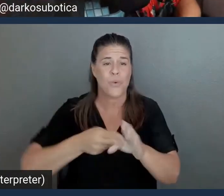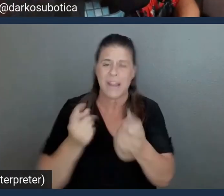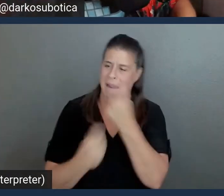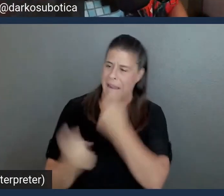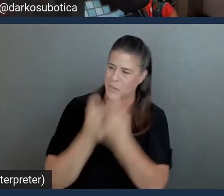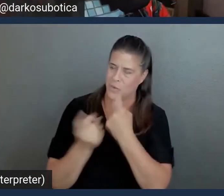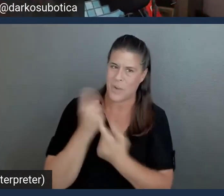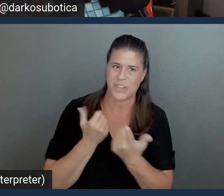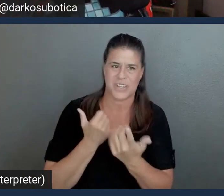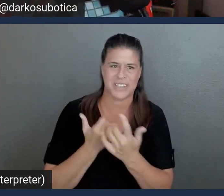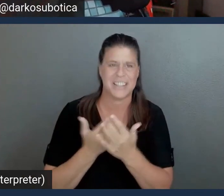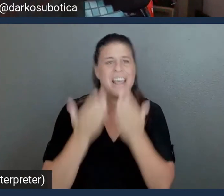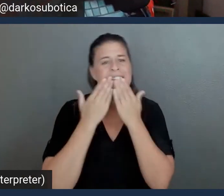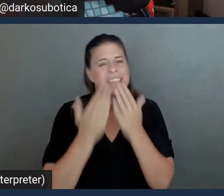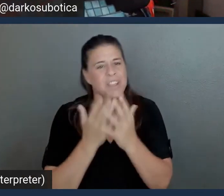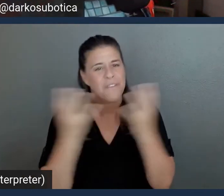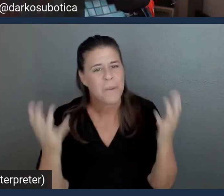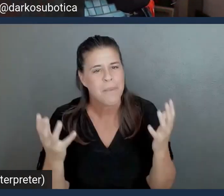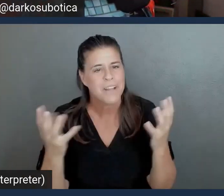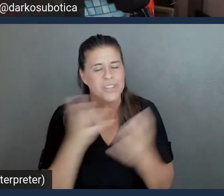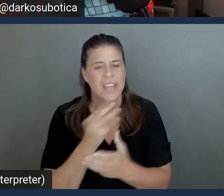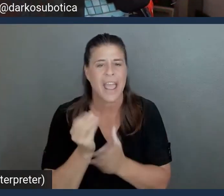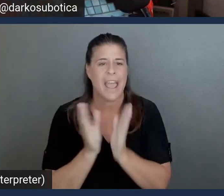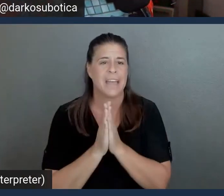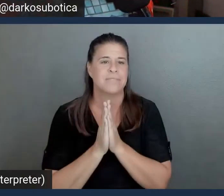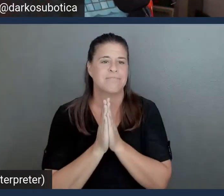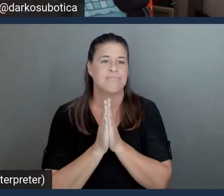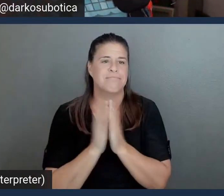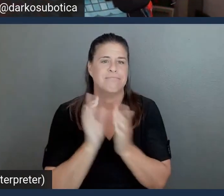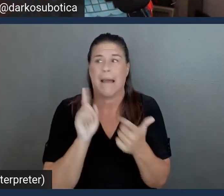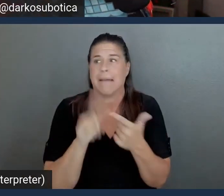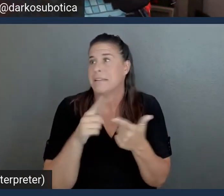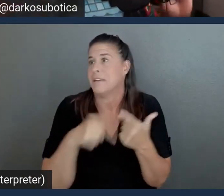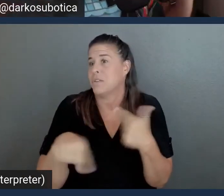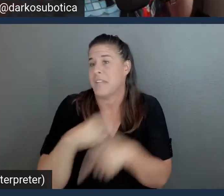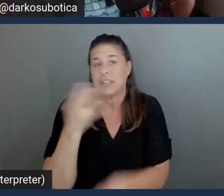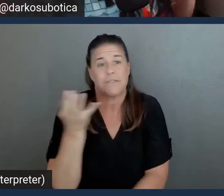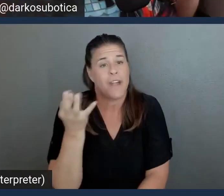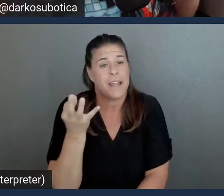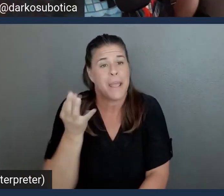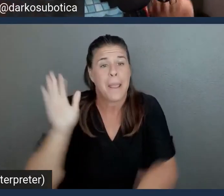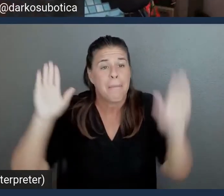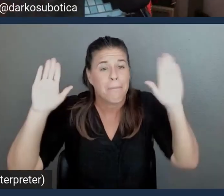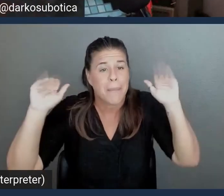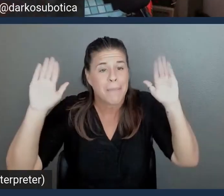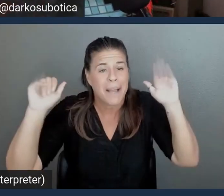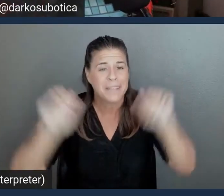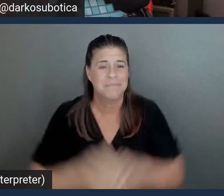questions. Thank you very much. And until next Friday, bye-bye.